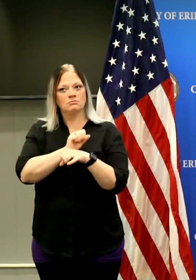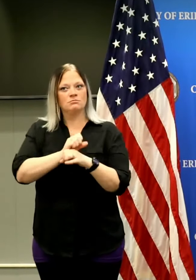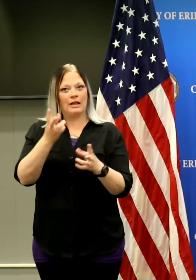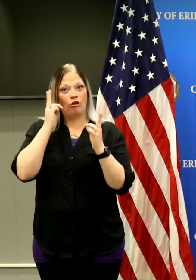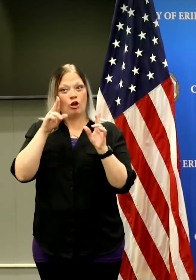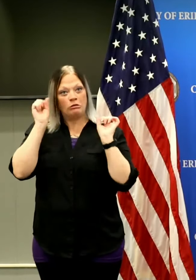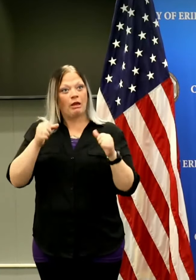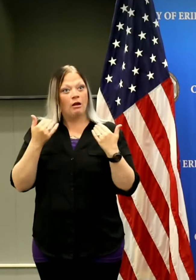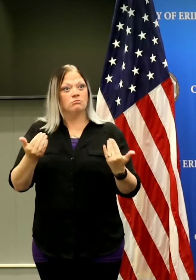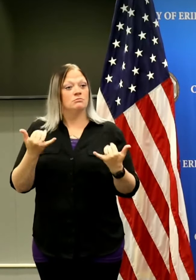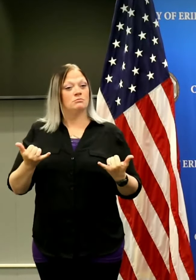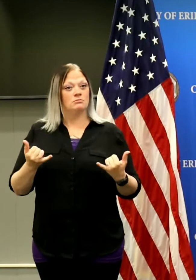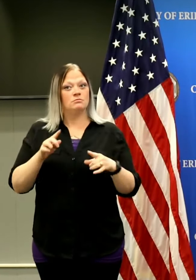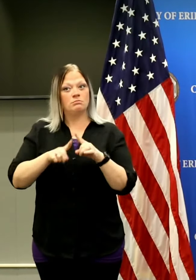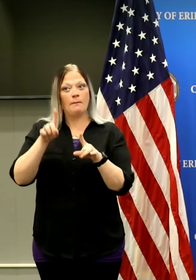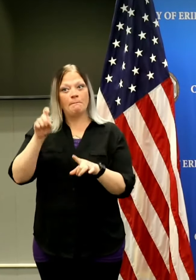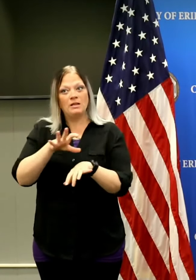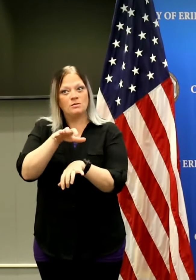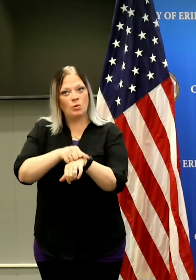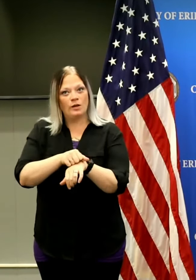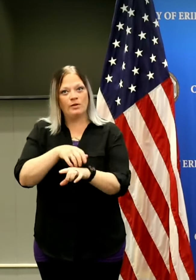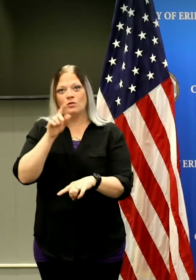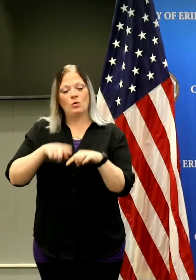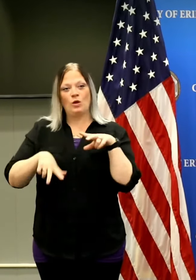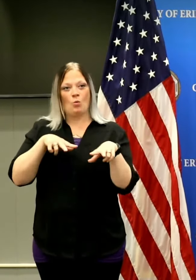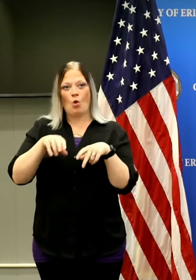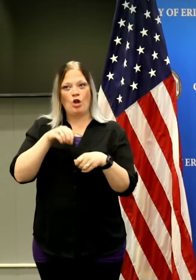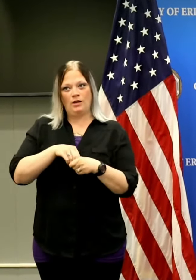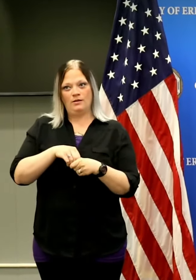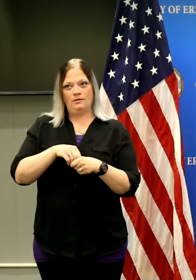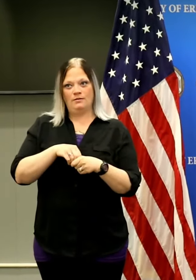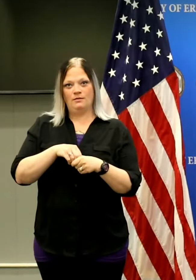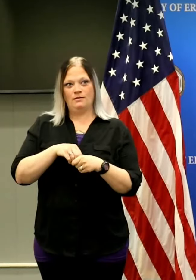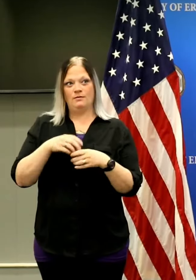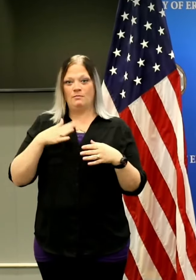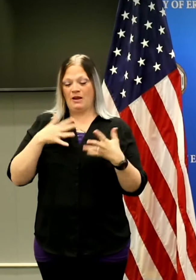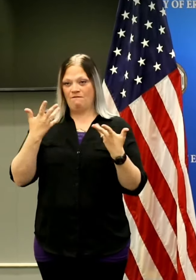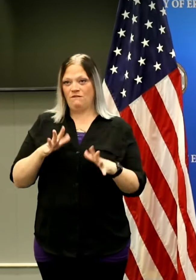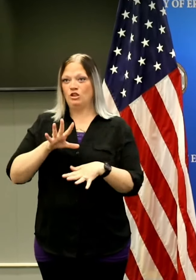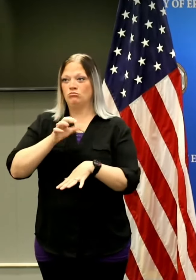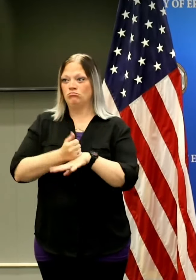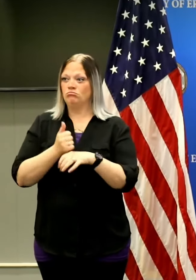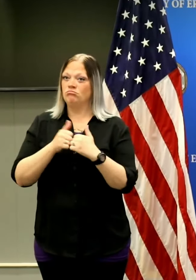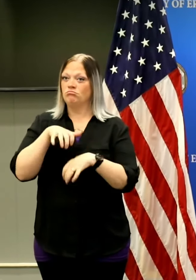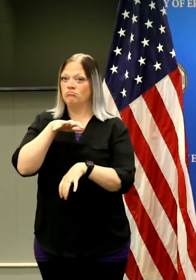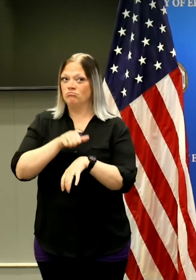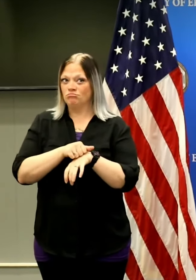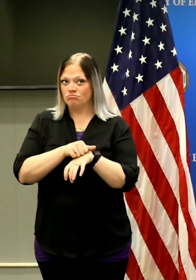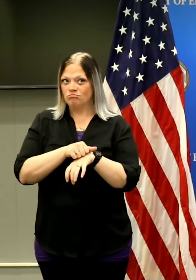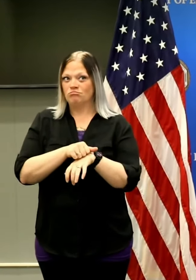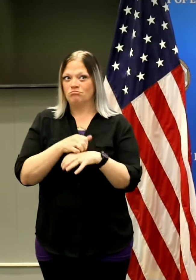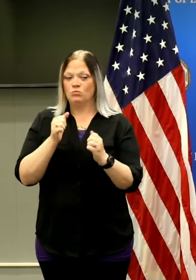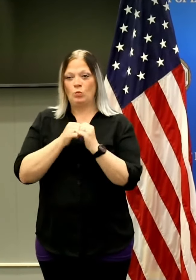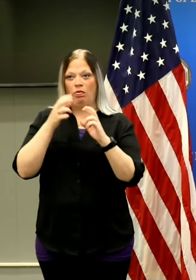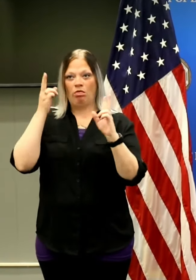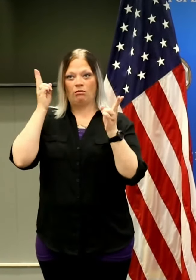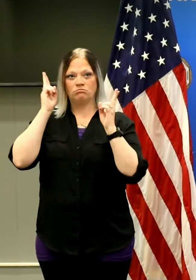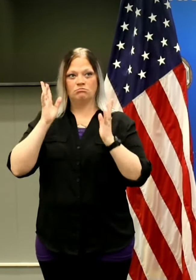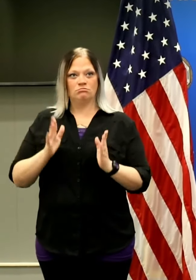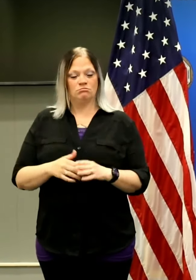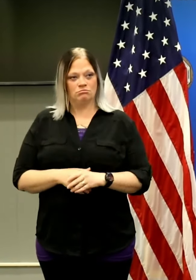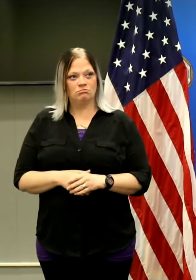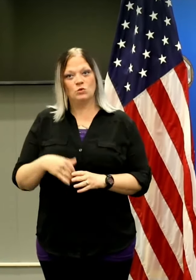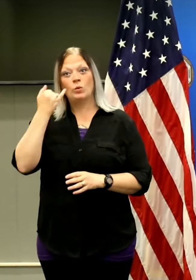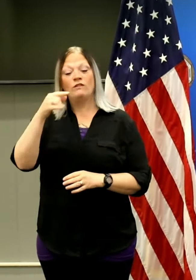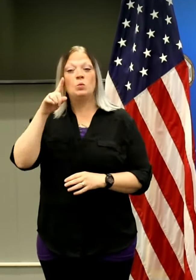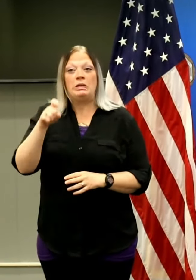haircuts now. You have to get an appointment. You cannot just do walk-in service. I had mine set up through an appointment with a stylist. So if you need